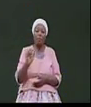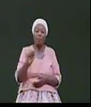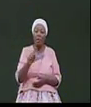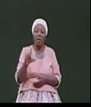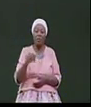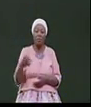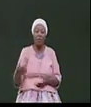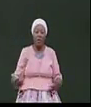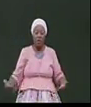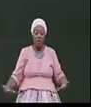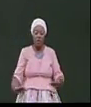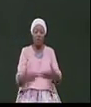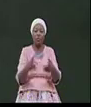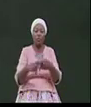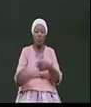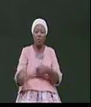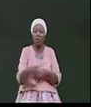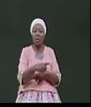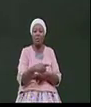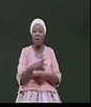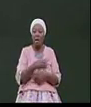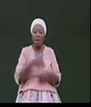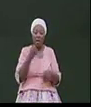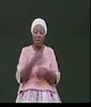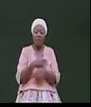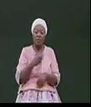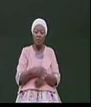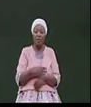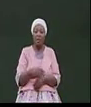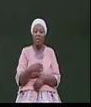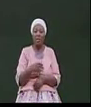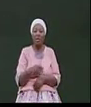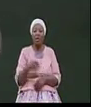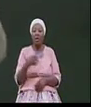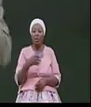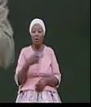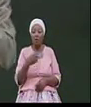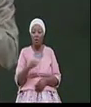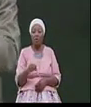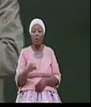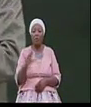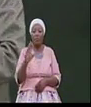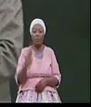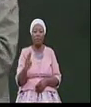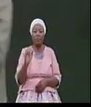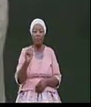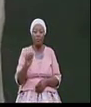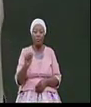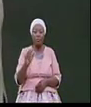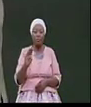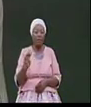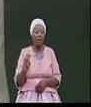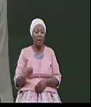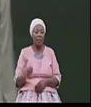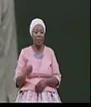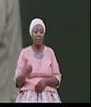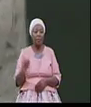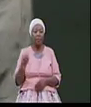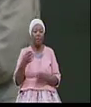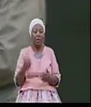Balak introduced to them from the advice and counsel of Balaam. It says